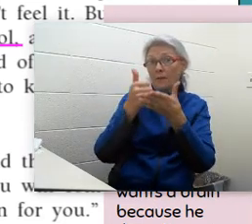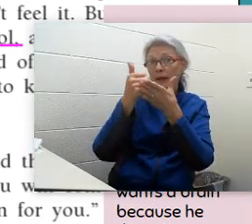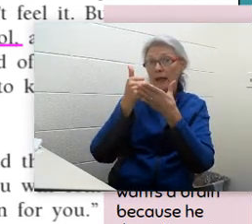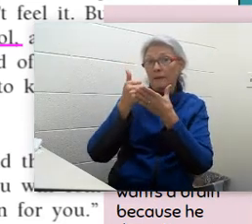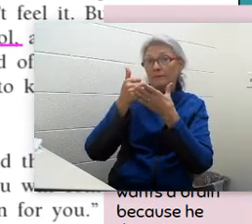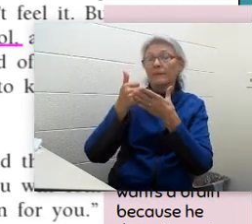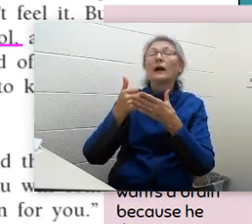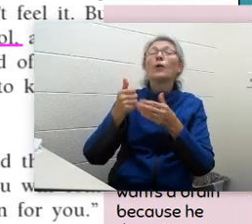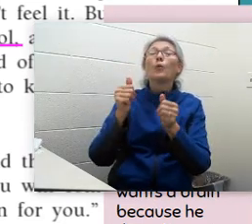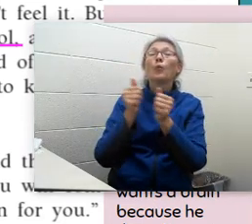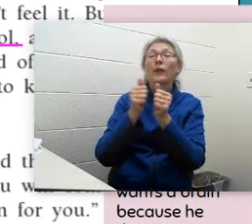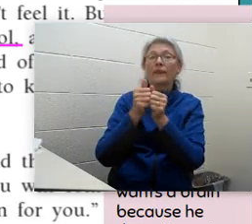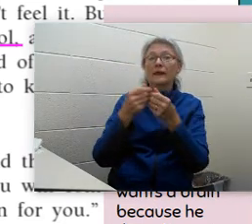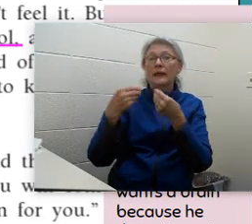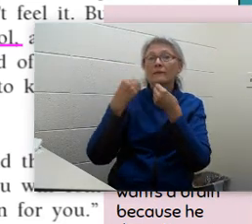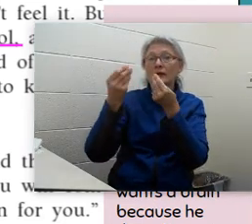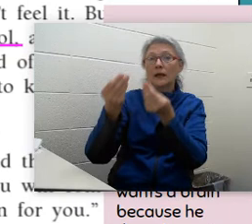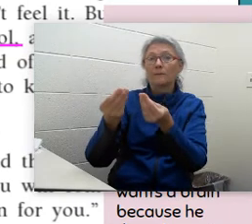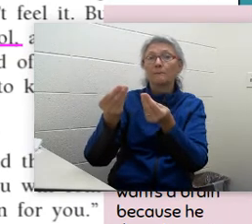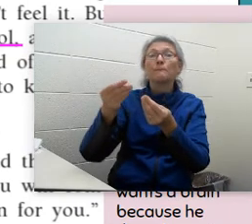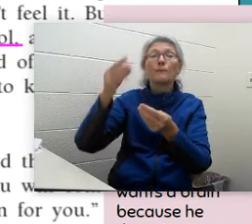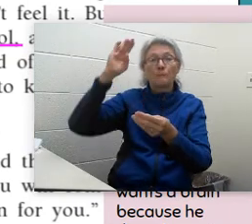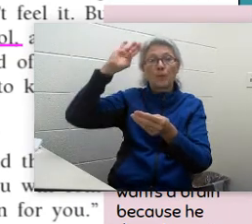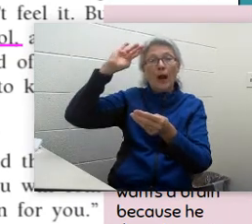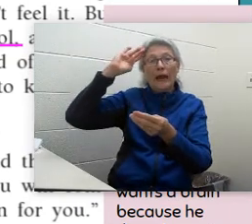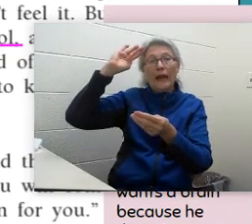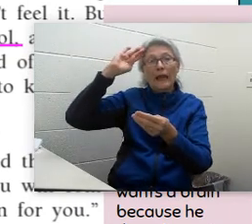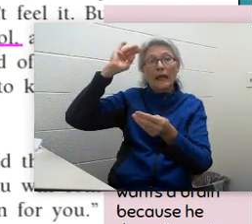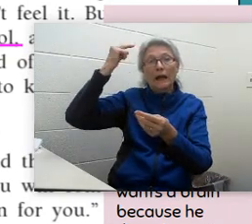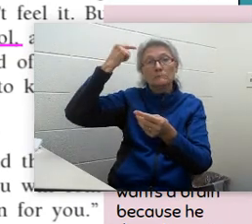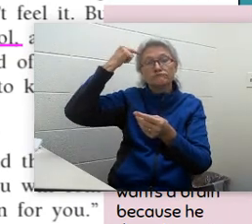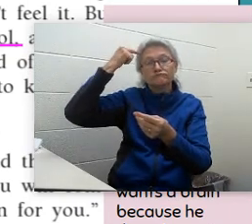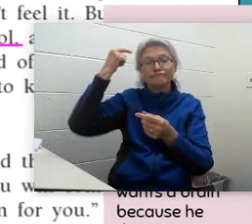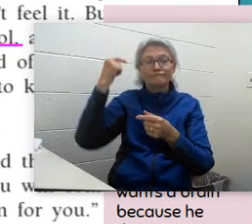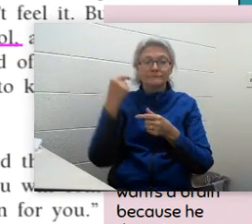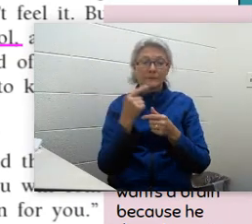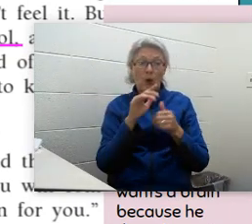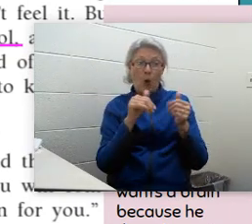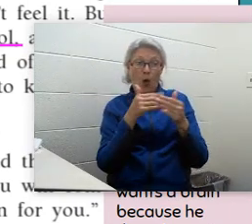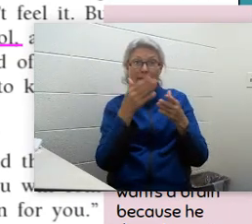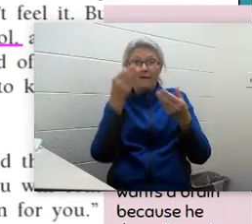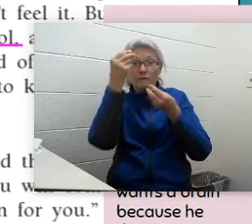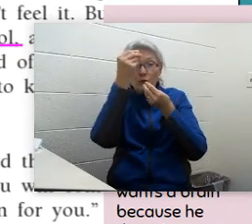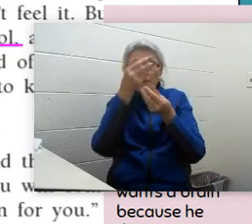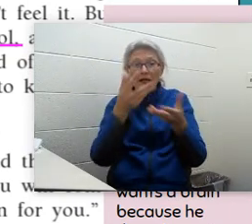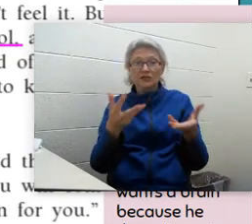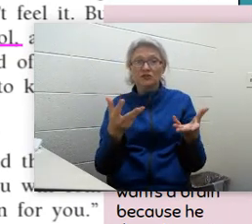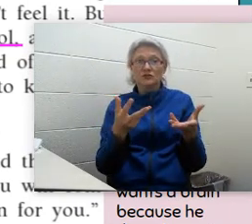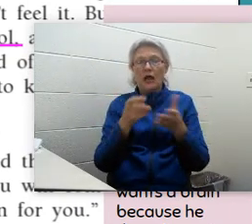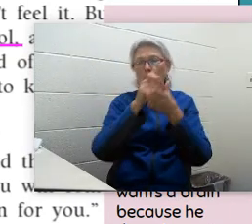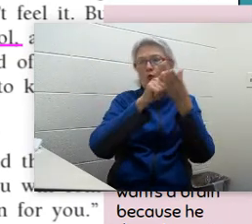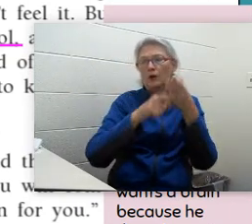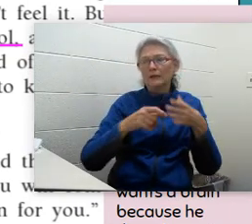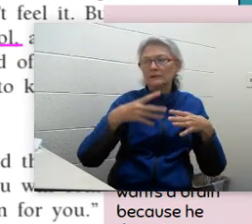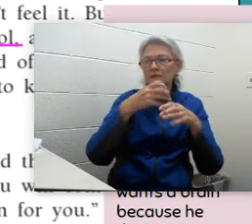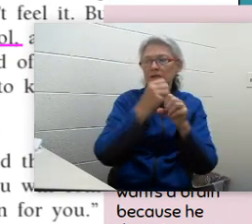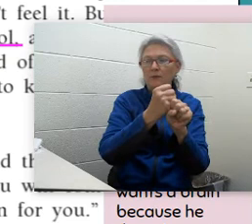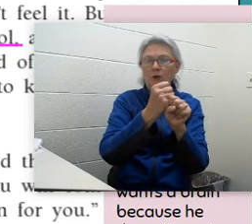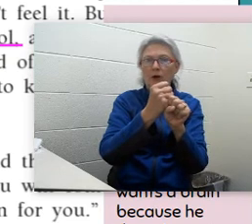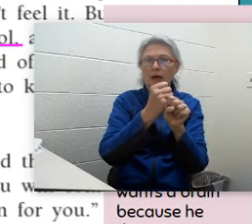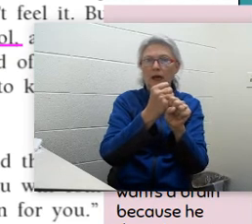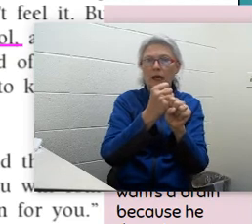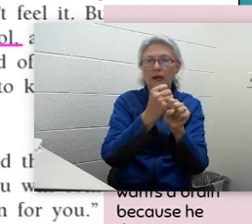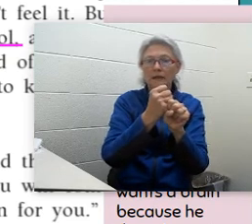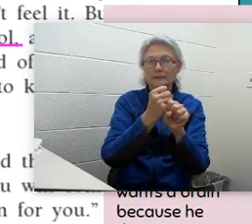him as well by providing him with a brain. Taking all of that information, I wrote a little summary off to the